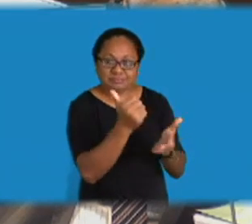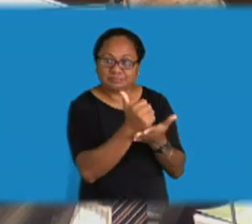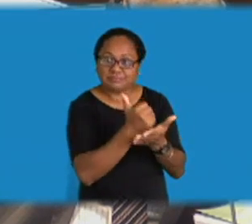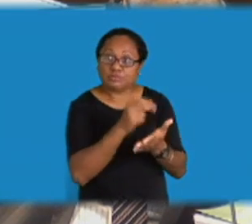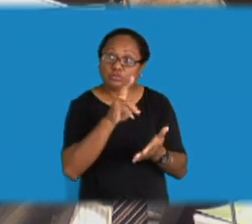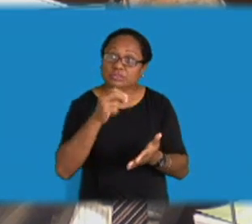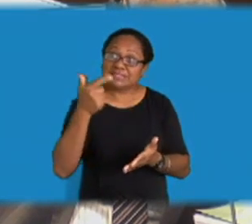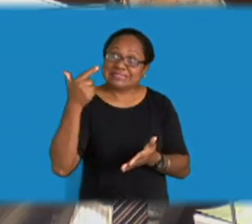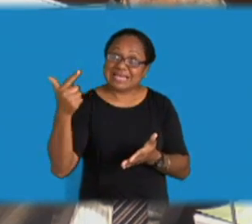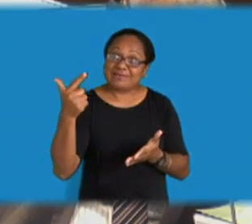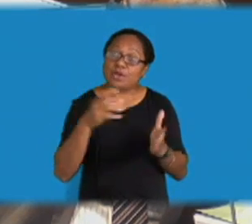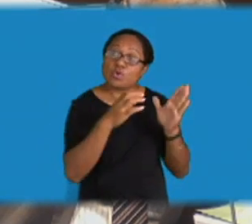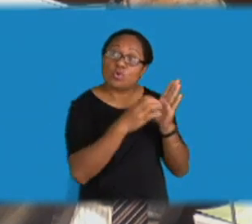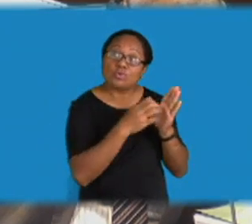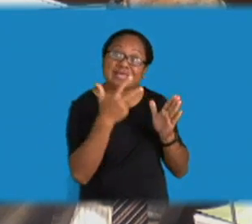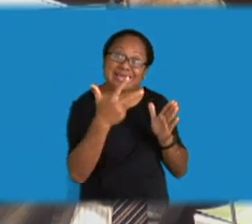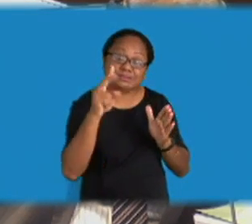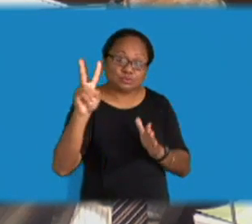regulations Clause 8